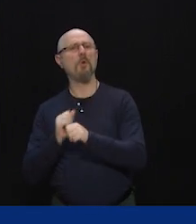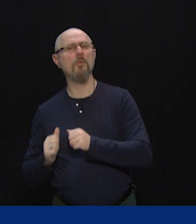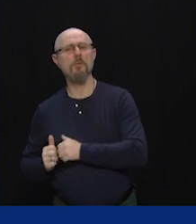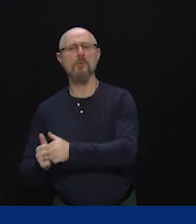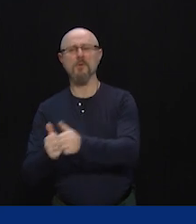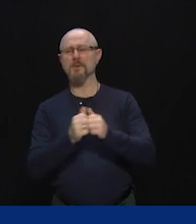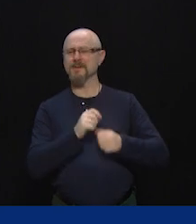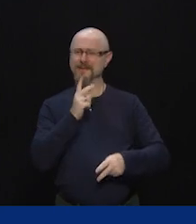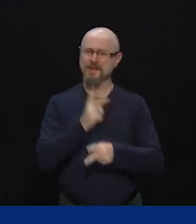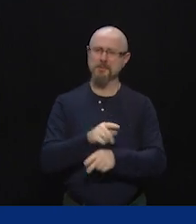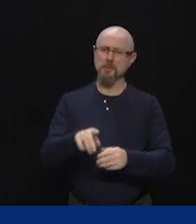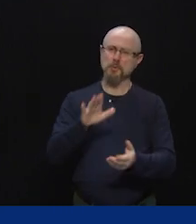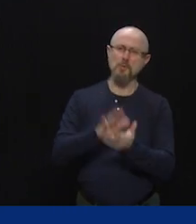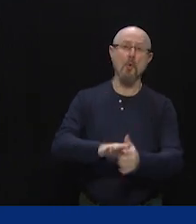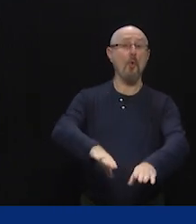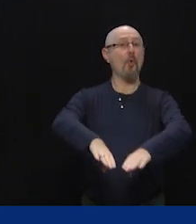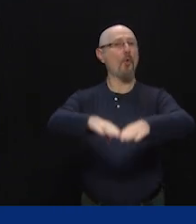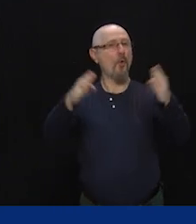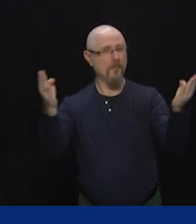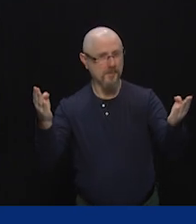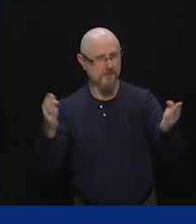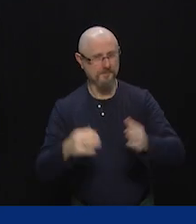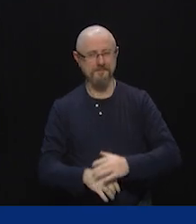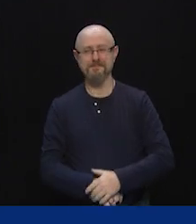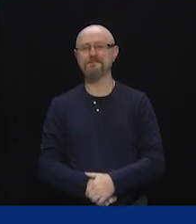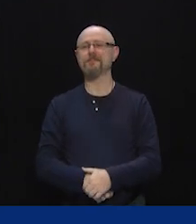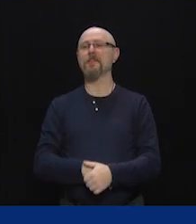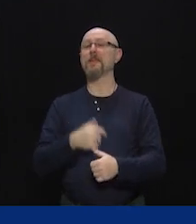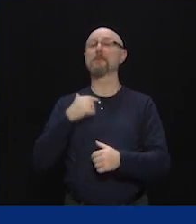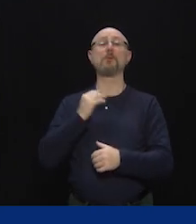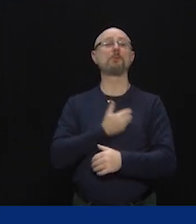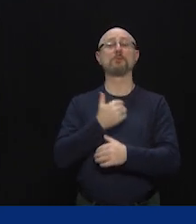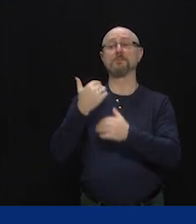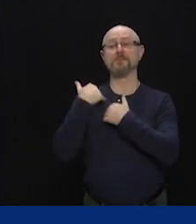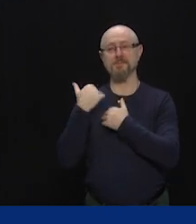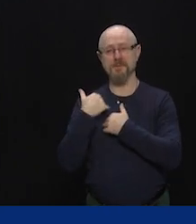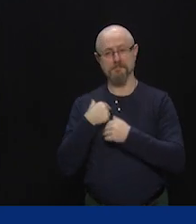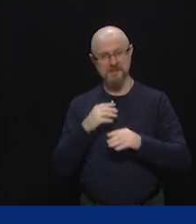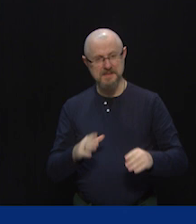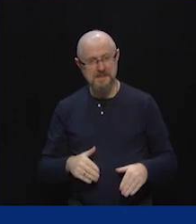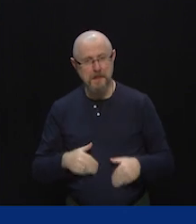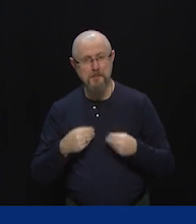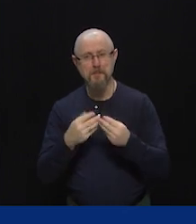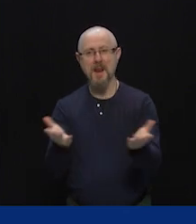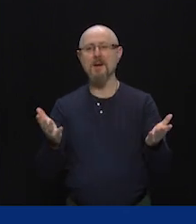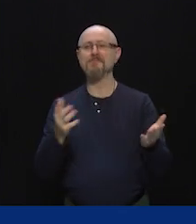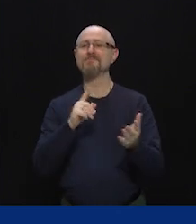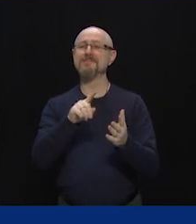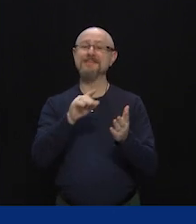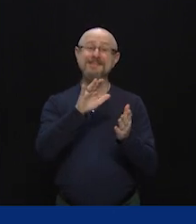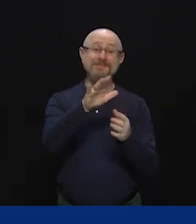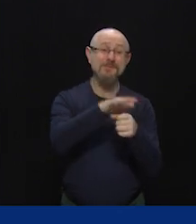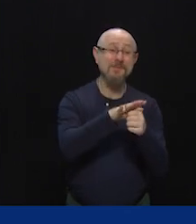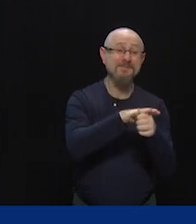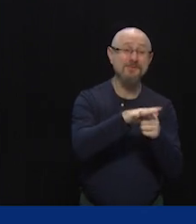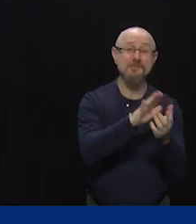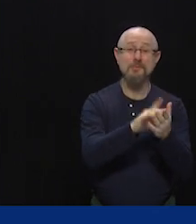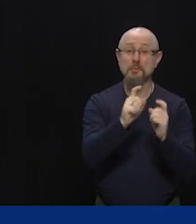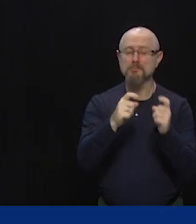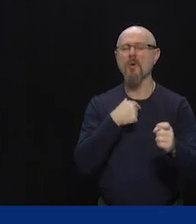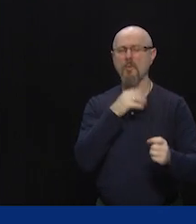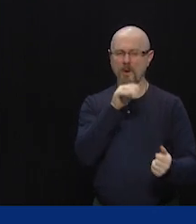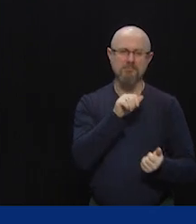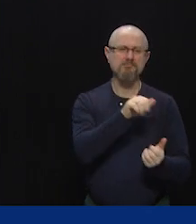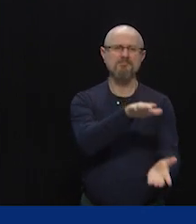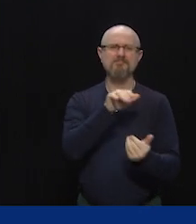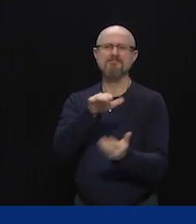school, and you know, it's our responsibility to supply as many of our districts as we possibly can so that they can supply as